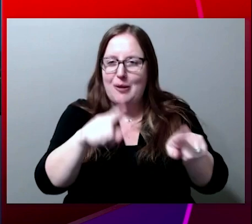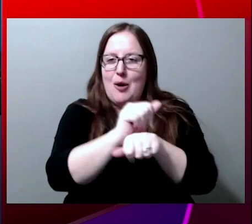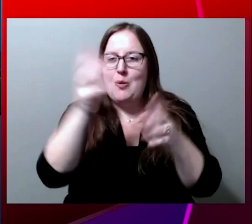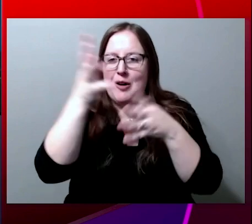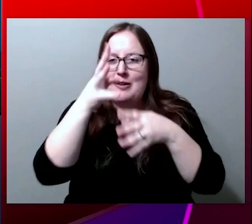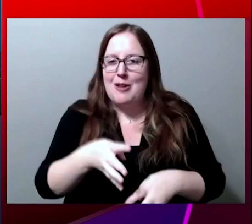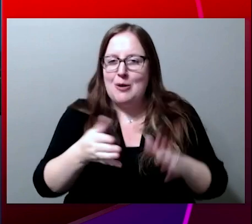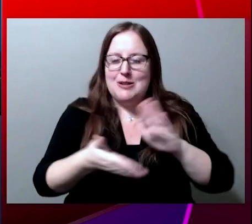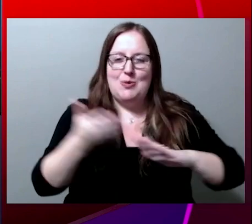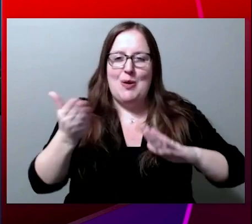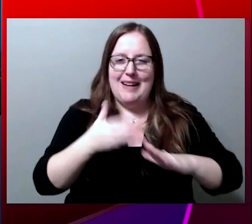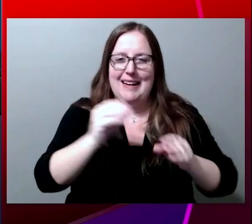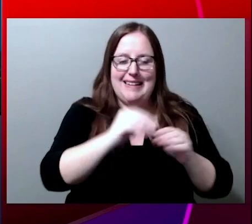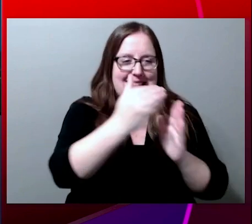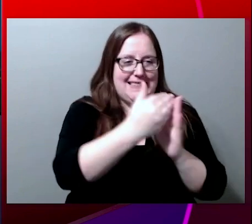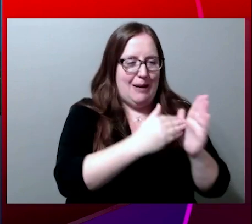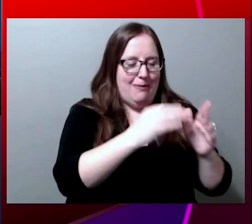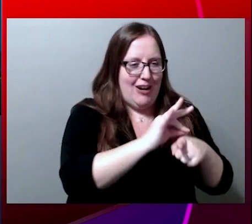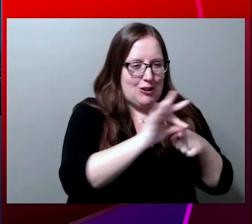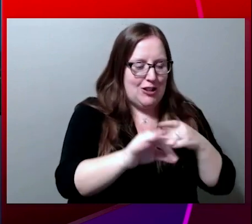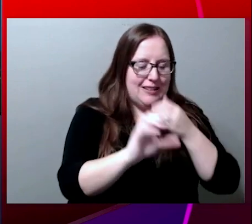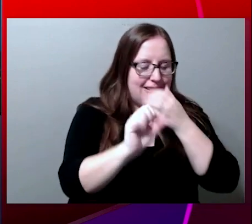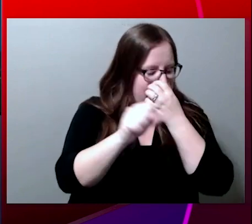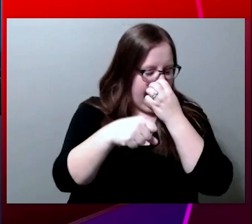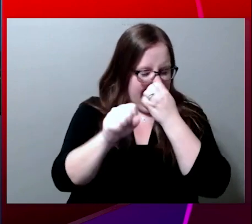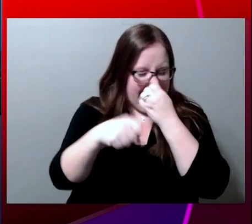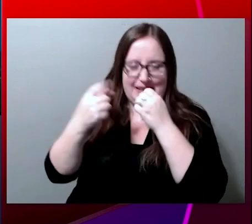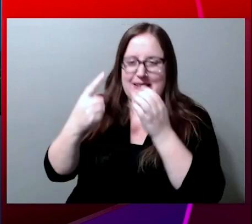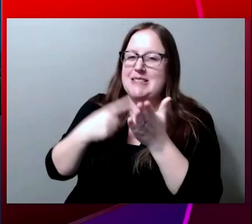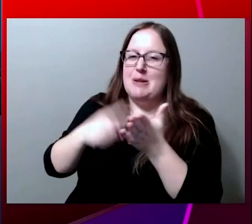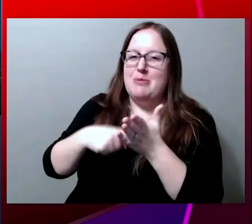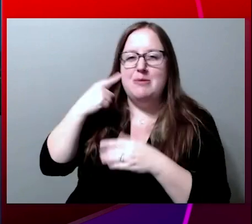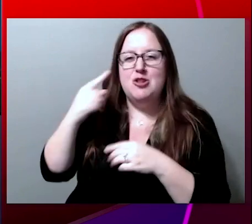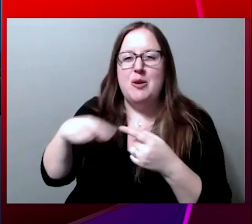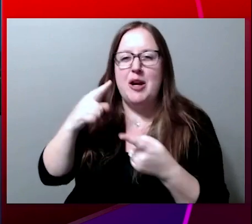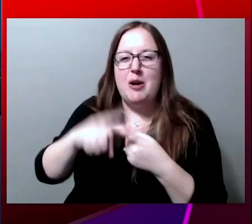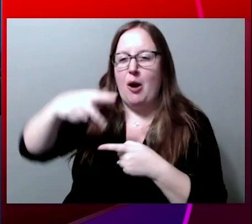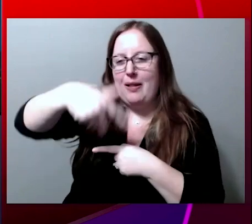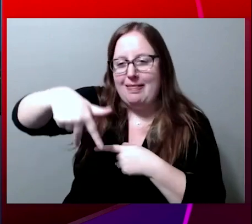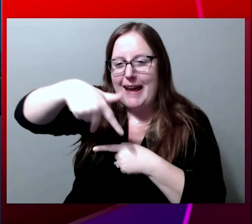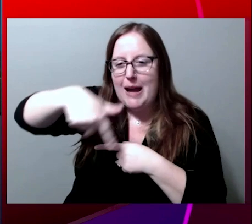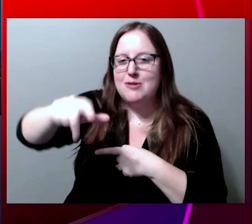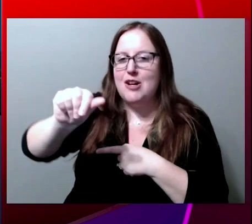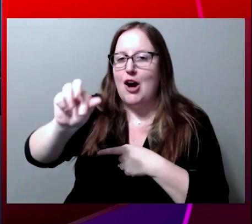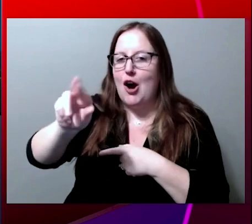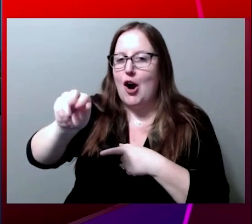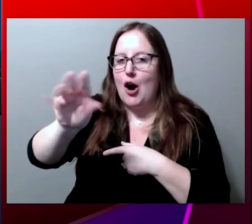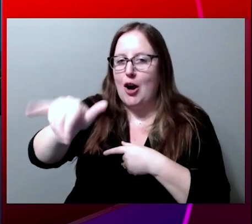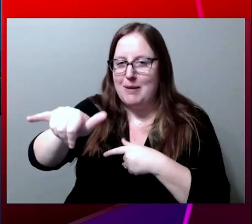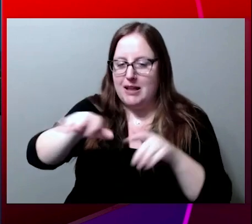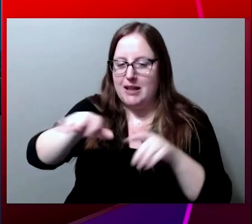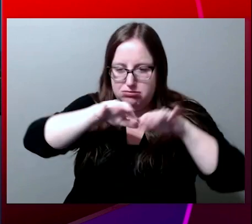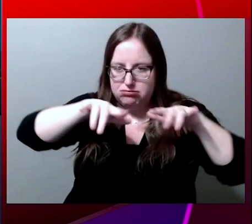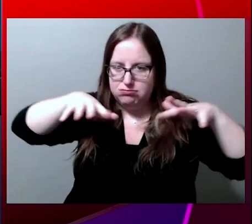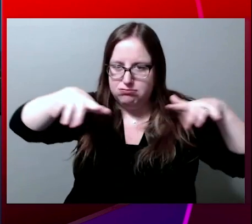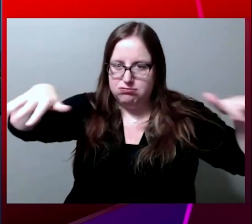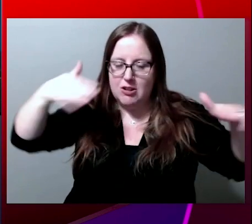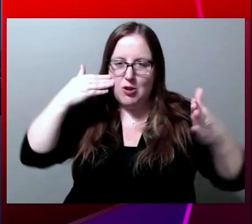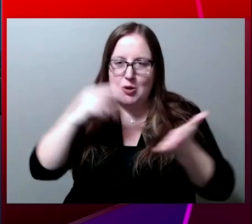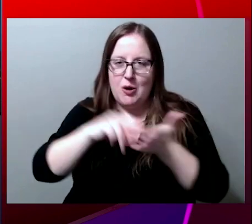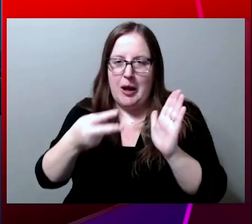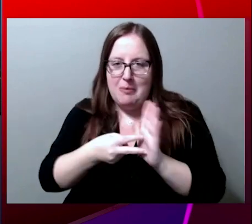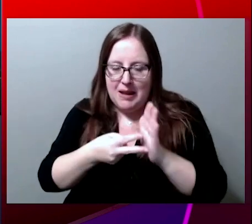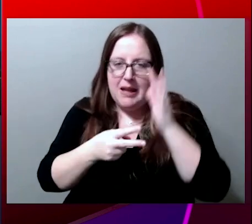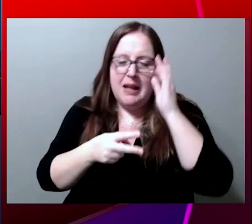function. Yeah, because sometimes you hear of like Lambda armies, like a Yeah, fan-out type fan-out. of thing to Yes. handle a big thing.